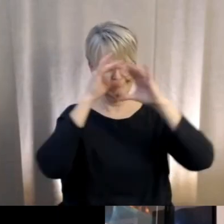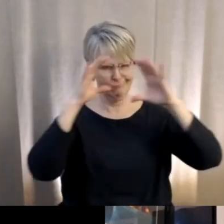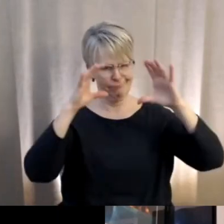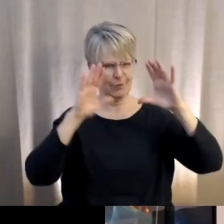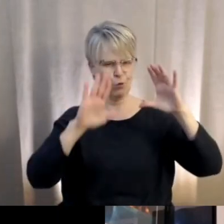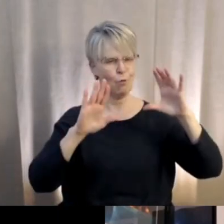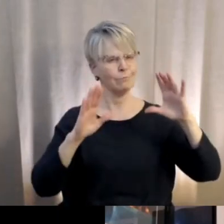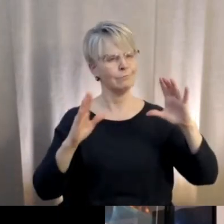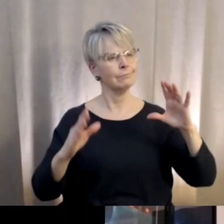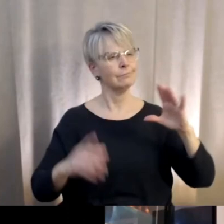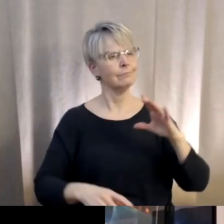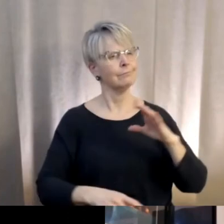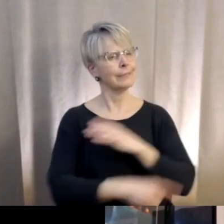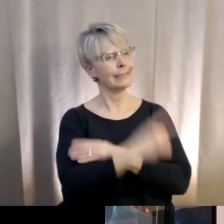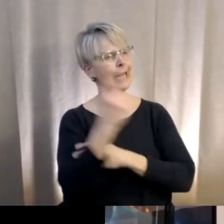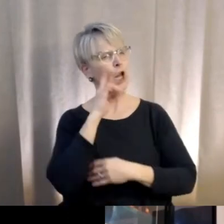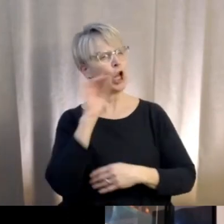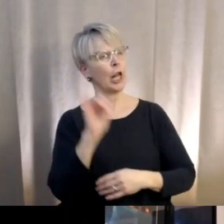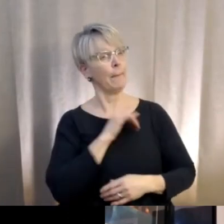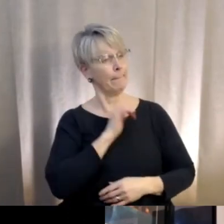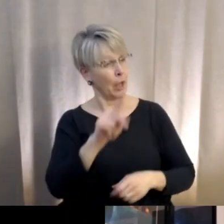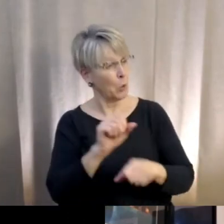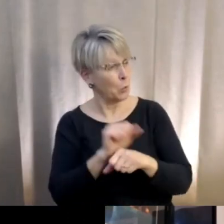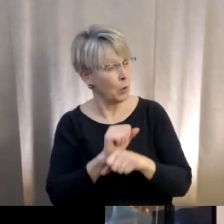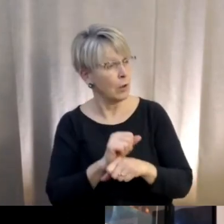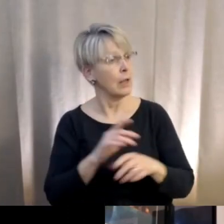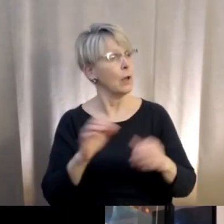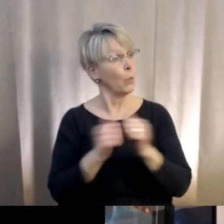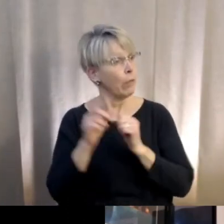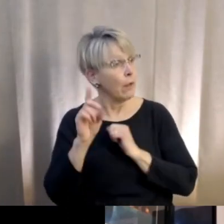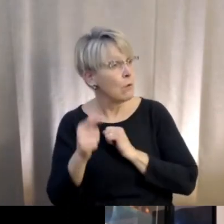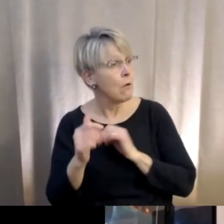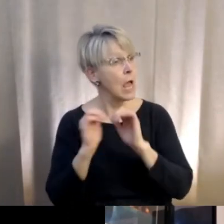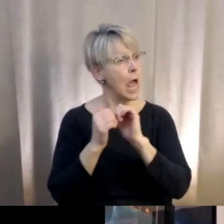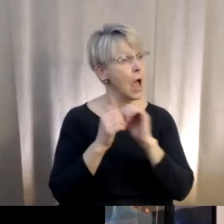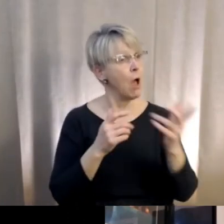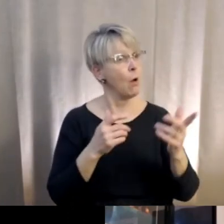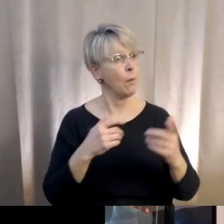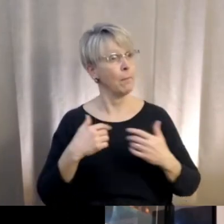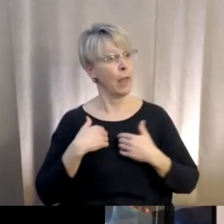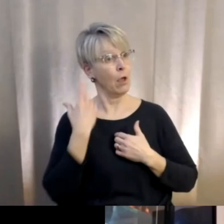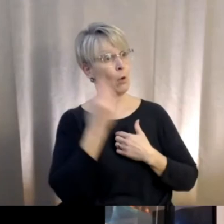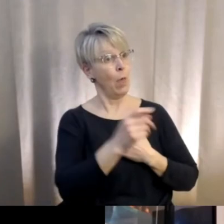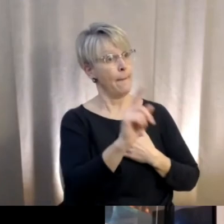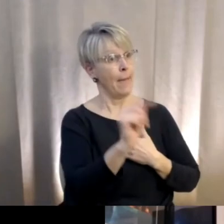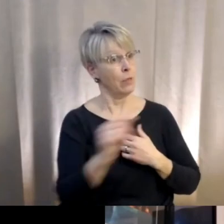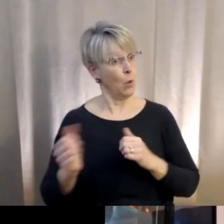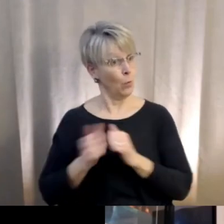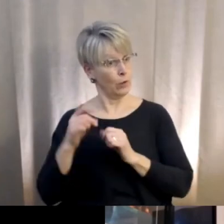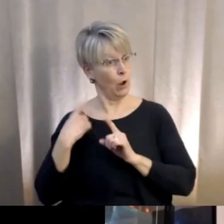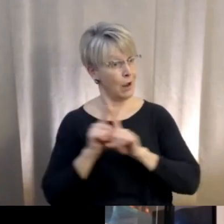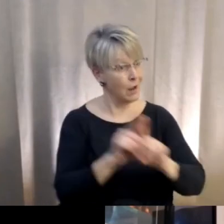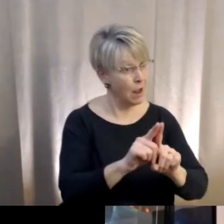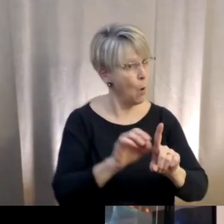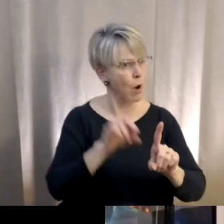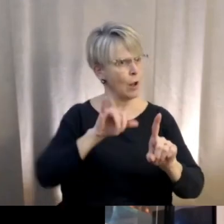look like when you do return to work and how that dog's going to fit into it. Like, are you going to bring the dog to the bathroom with you? Or is it going to stay on a mat and